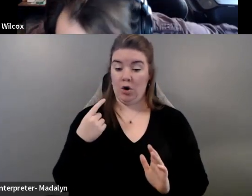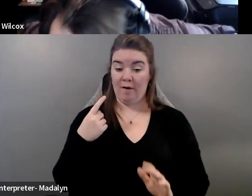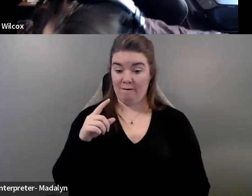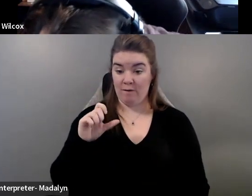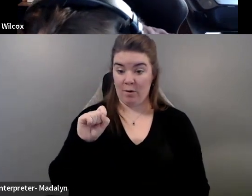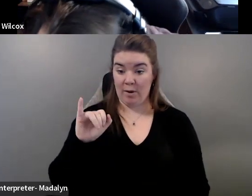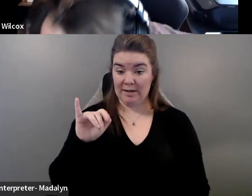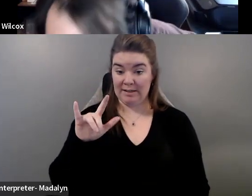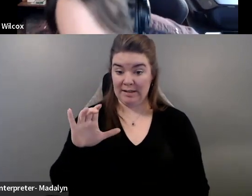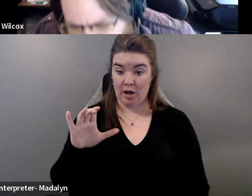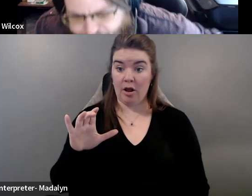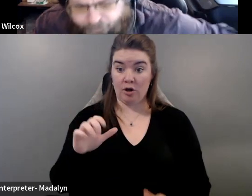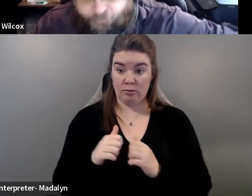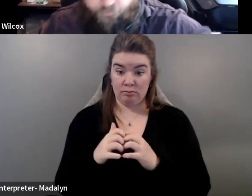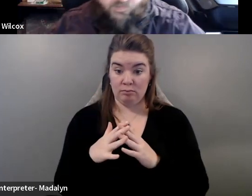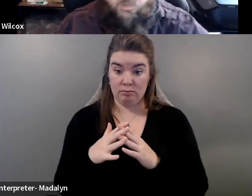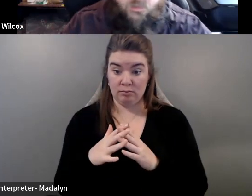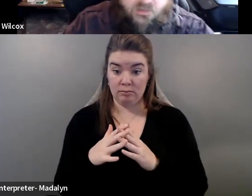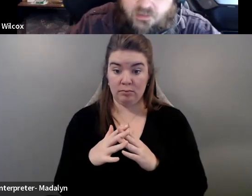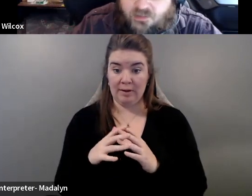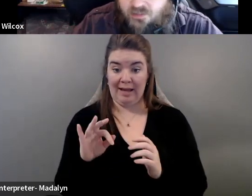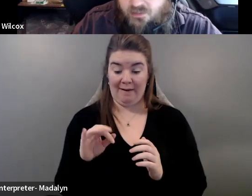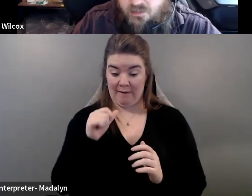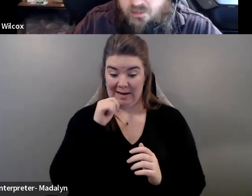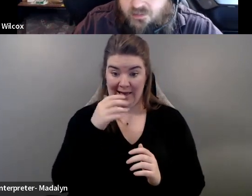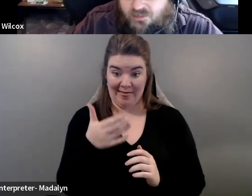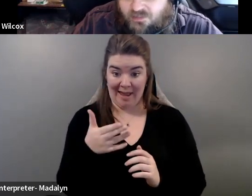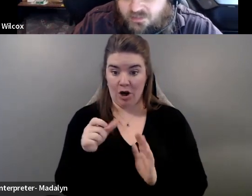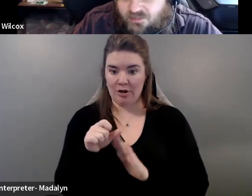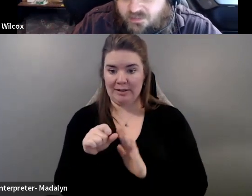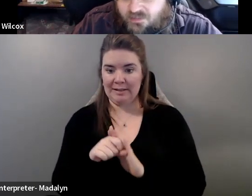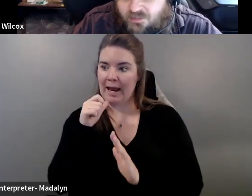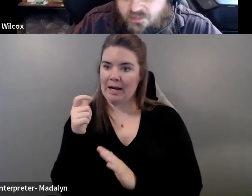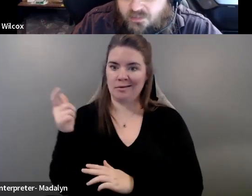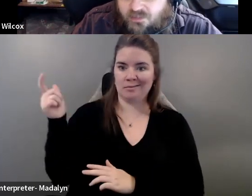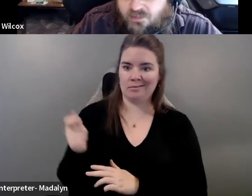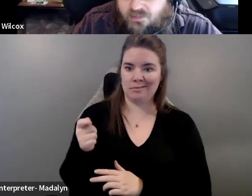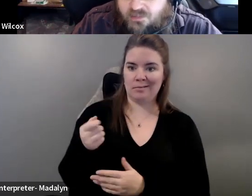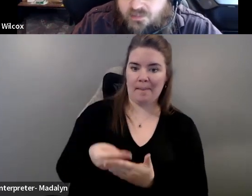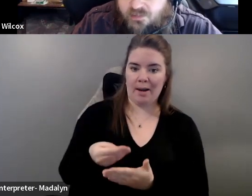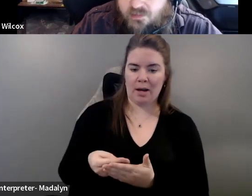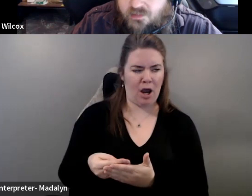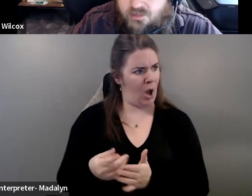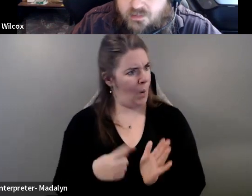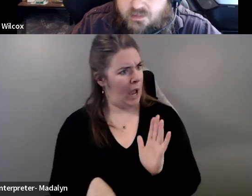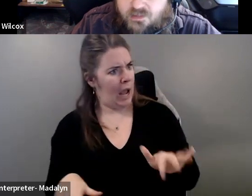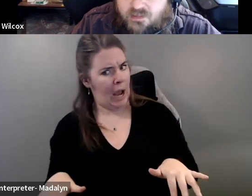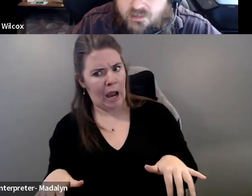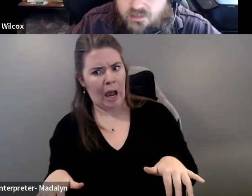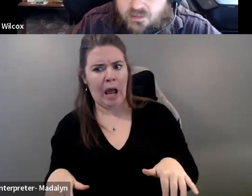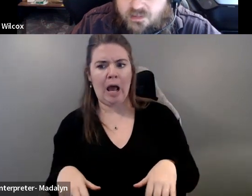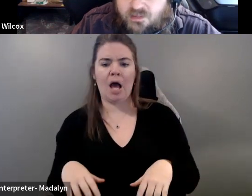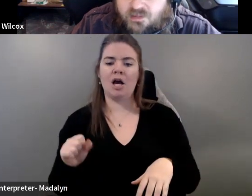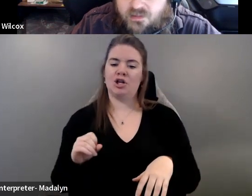exist, there's got to be, you know, if we don't exist, the state doesn't get certain dollars. What? You know, so it really sparks